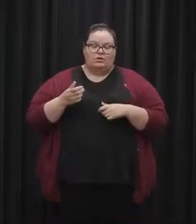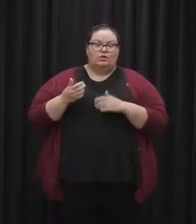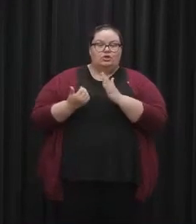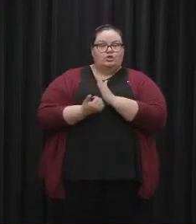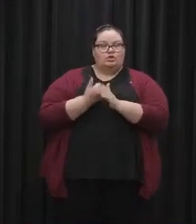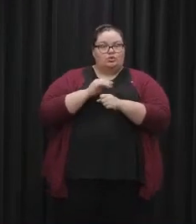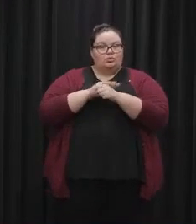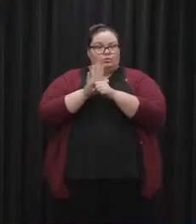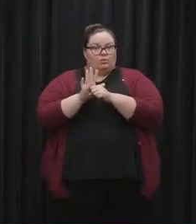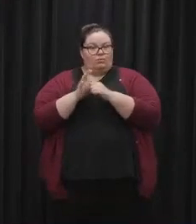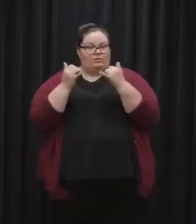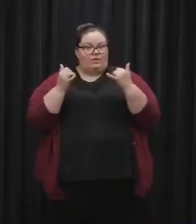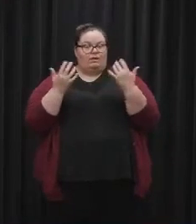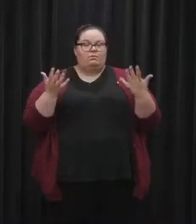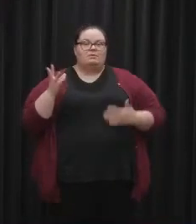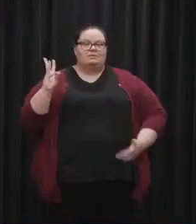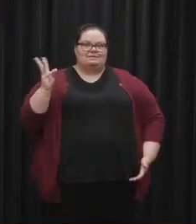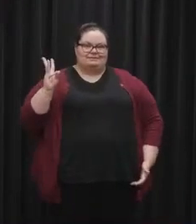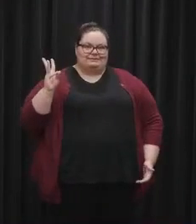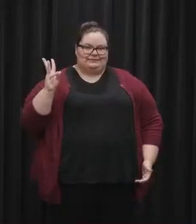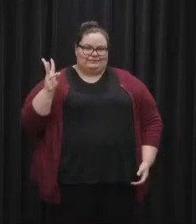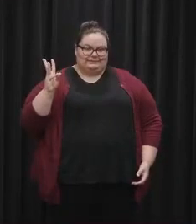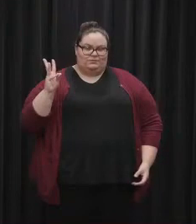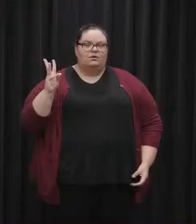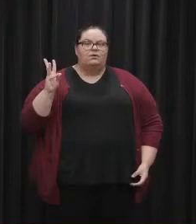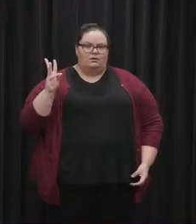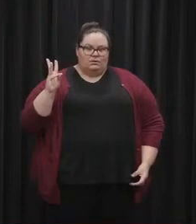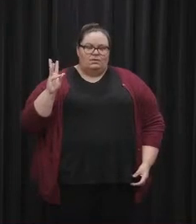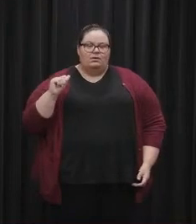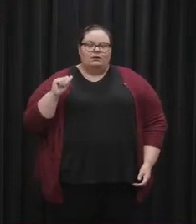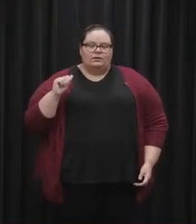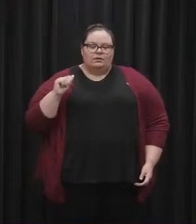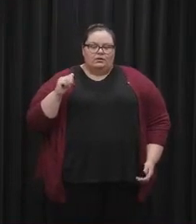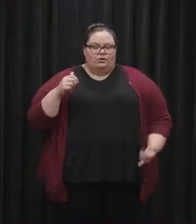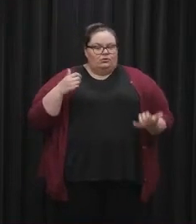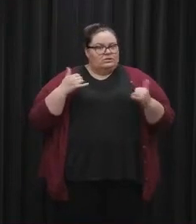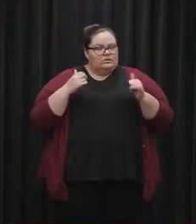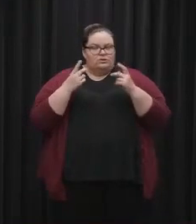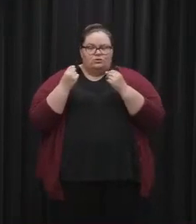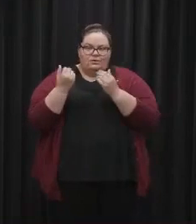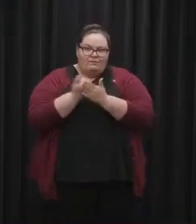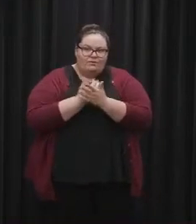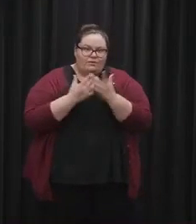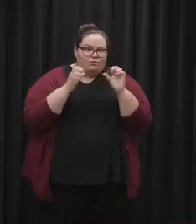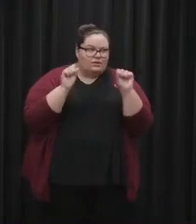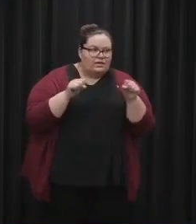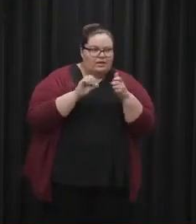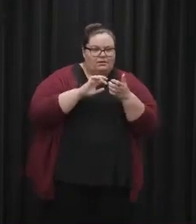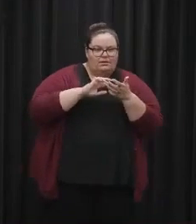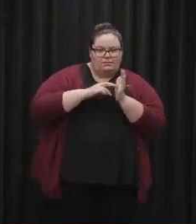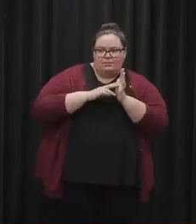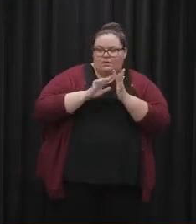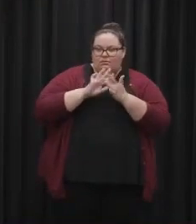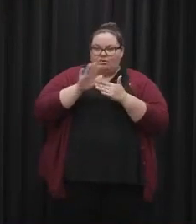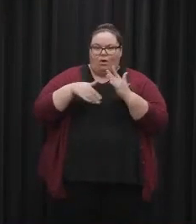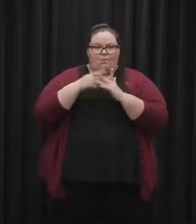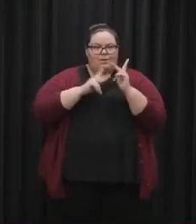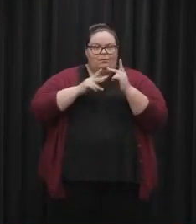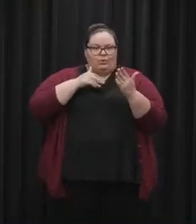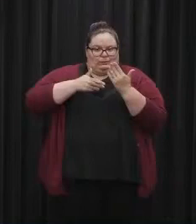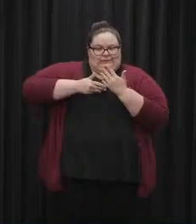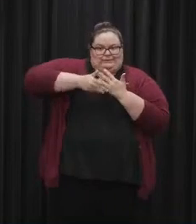new cases of confirmed COVID-19 in the province, we are doing everything we can to make sure all the contacts are